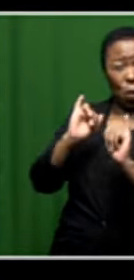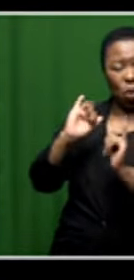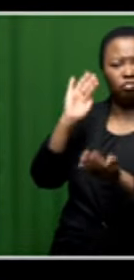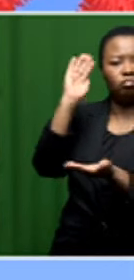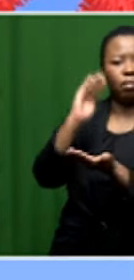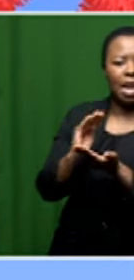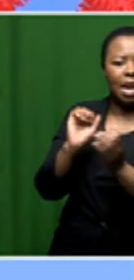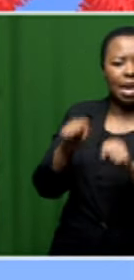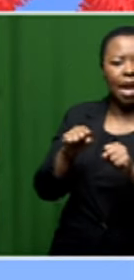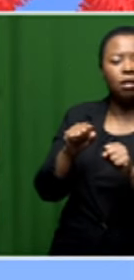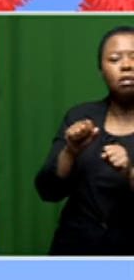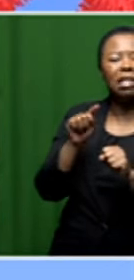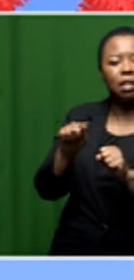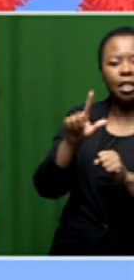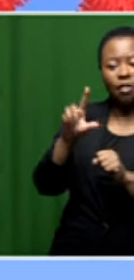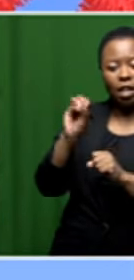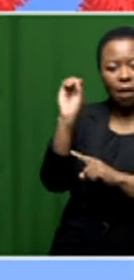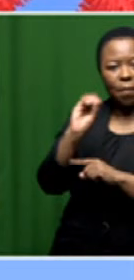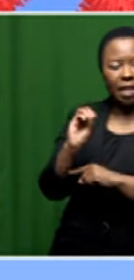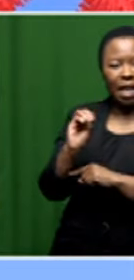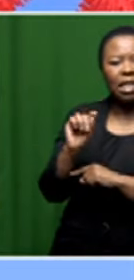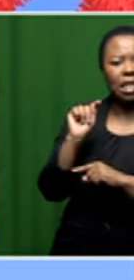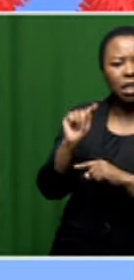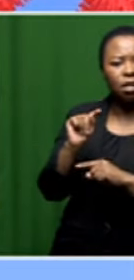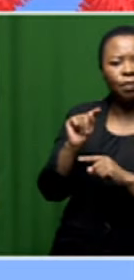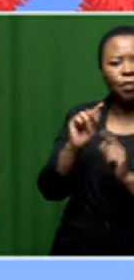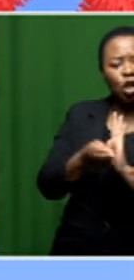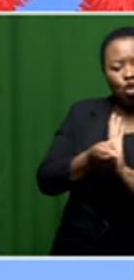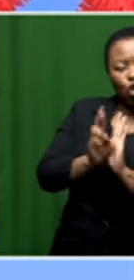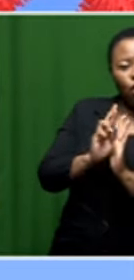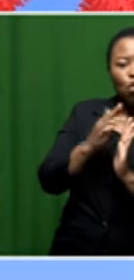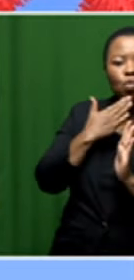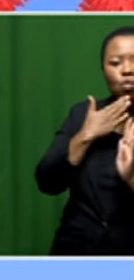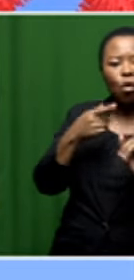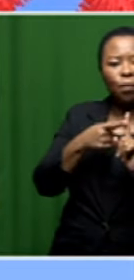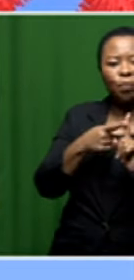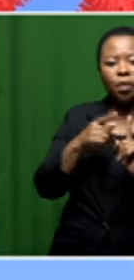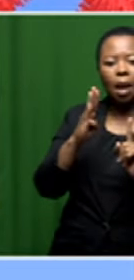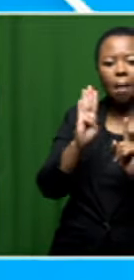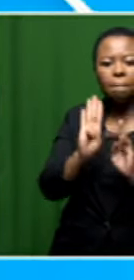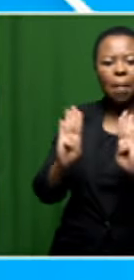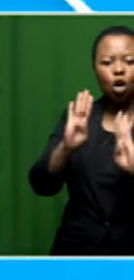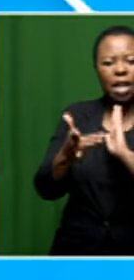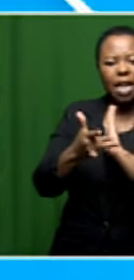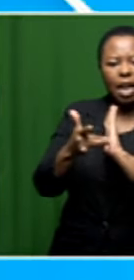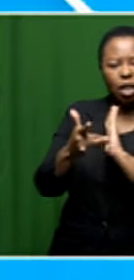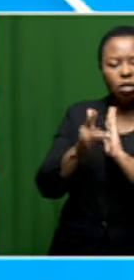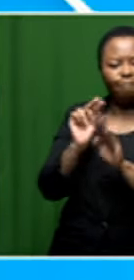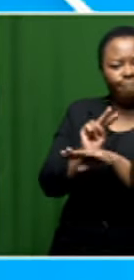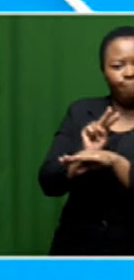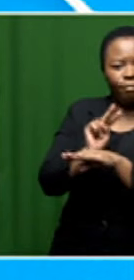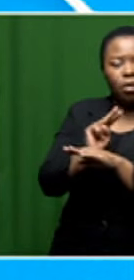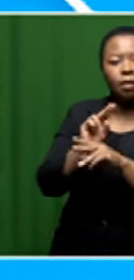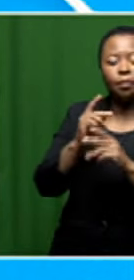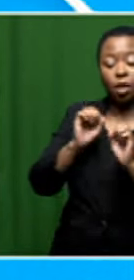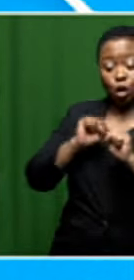by 70%. The study published in the peer review journal Marine Biotechnology monitored the production of the